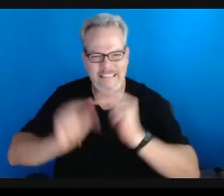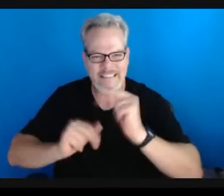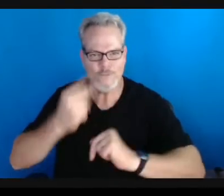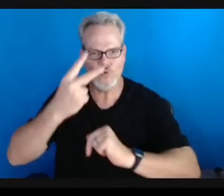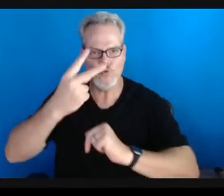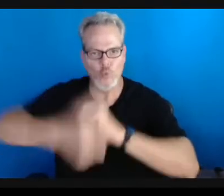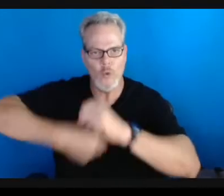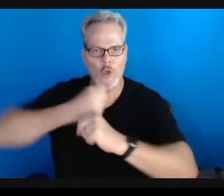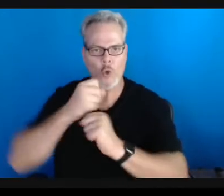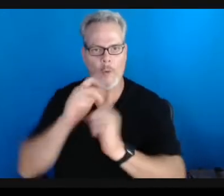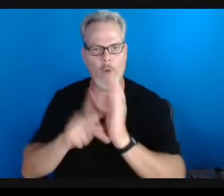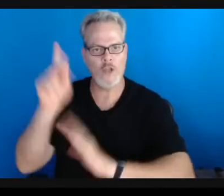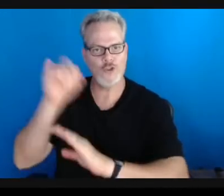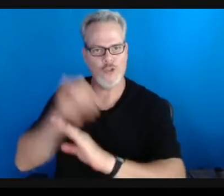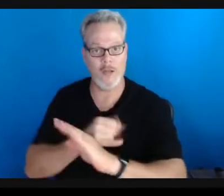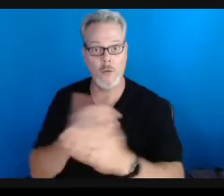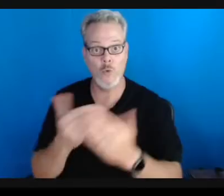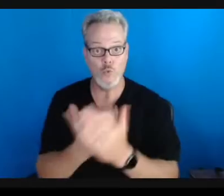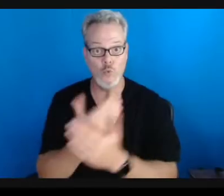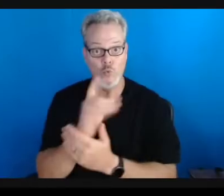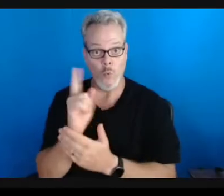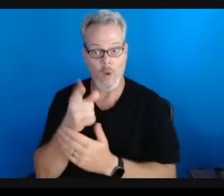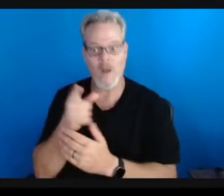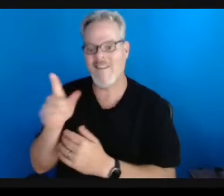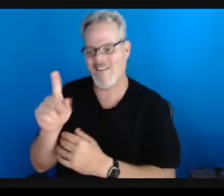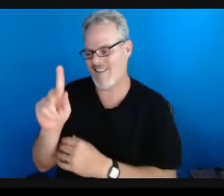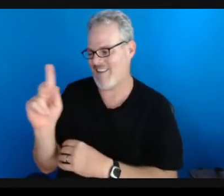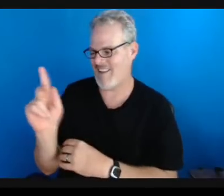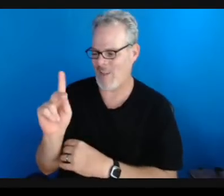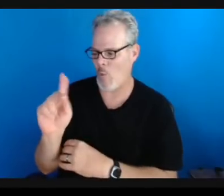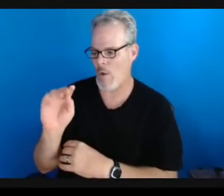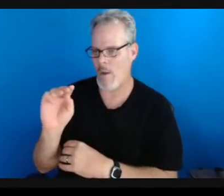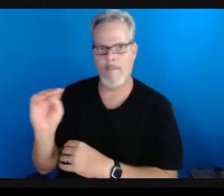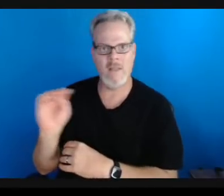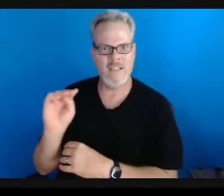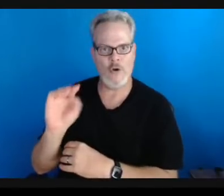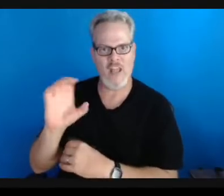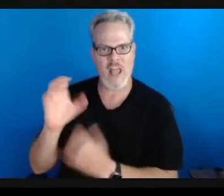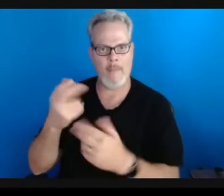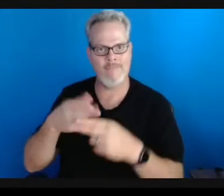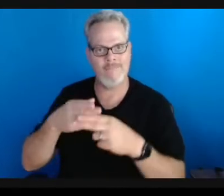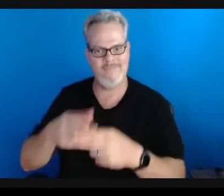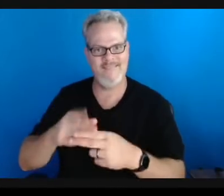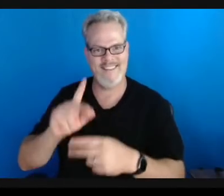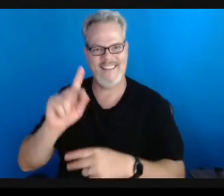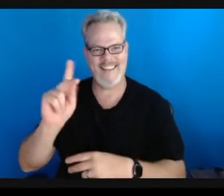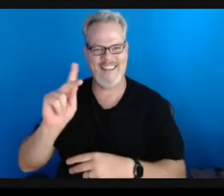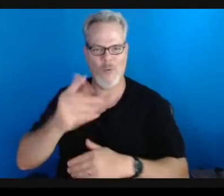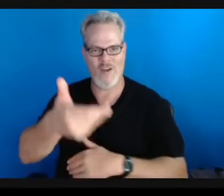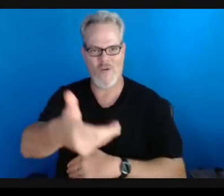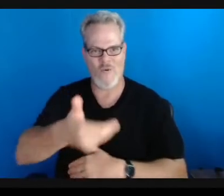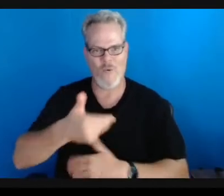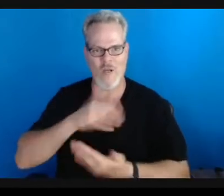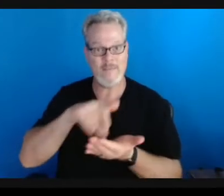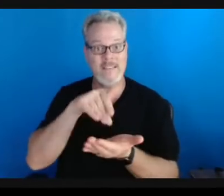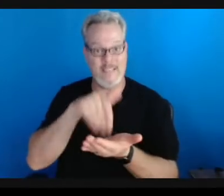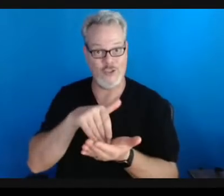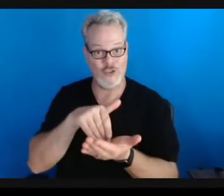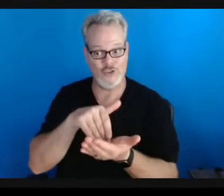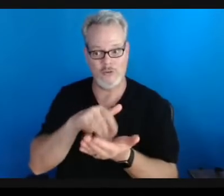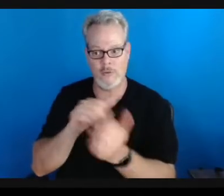The new one is up at the Kilauea military camp. It is now the Kilauea Welcome Center. So just